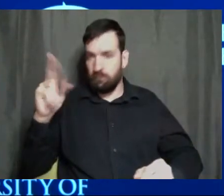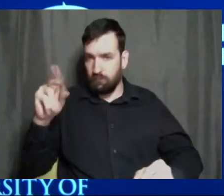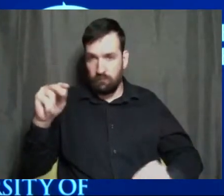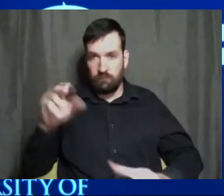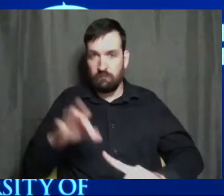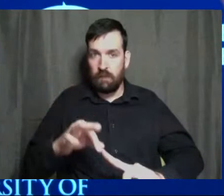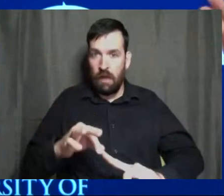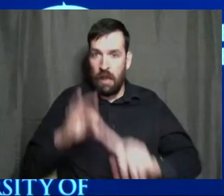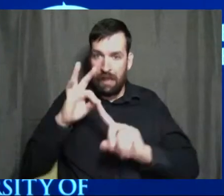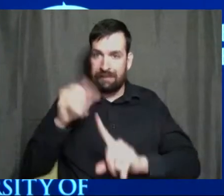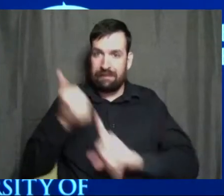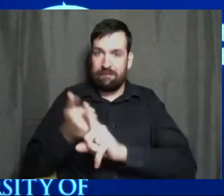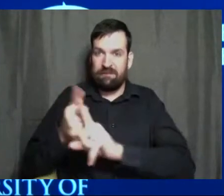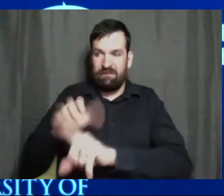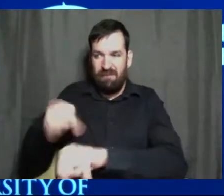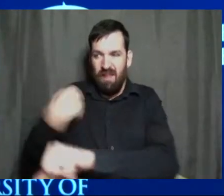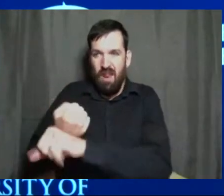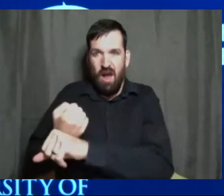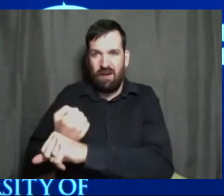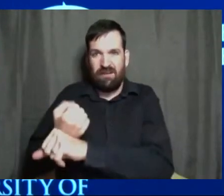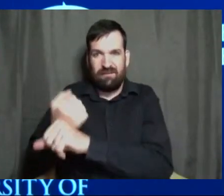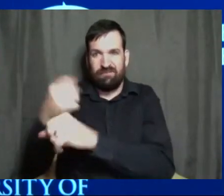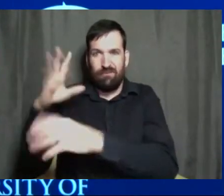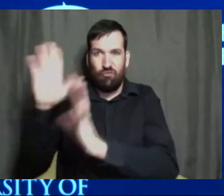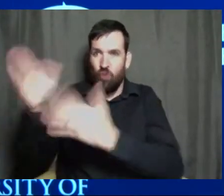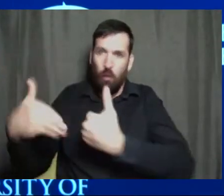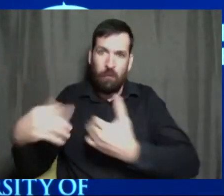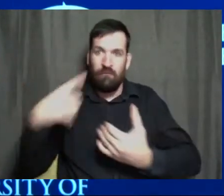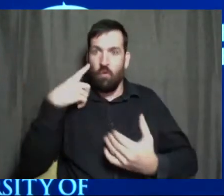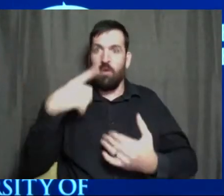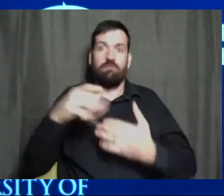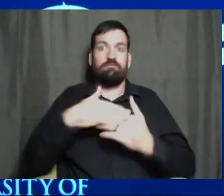themselves in a in a room for the duration.